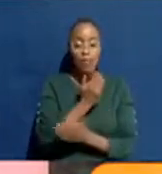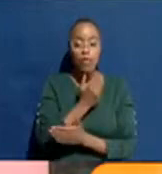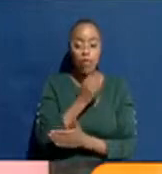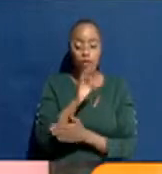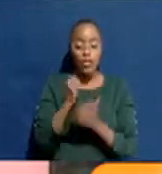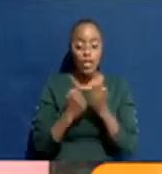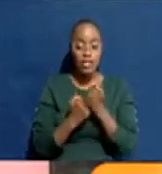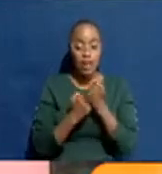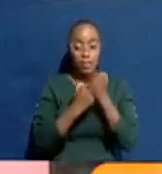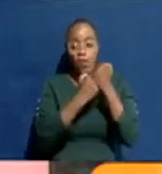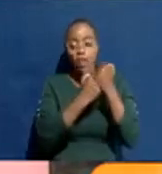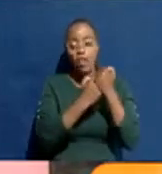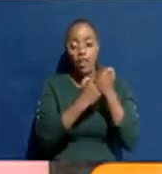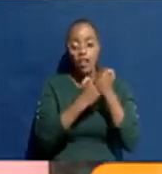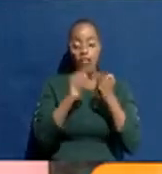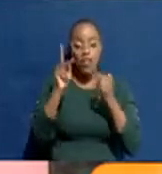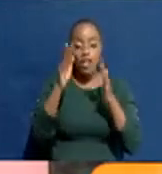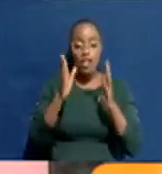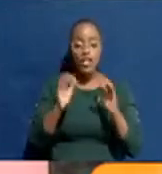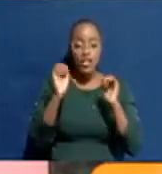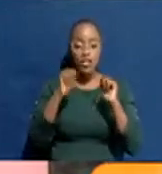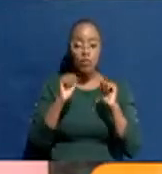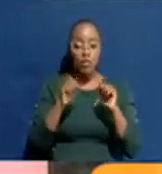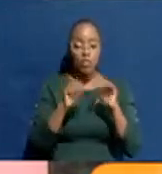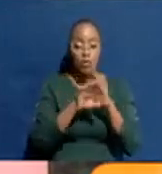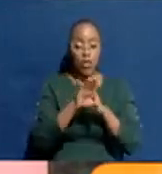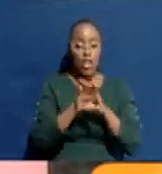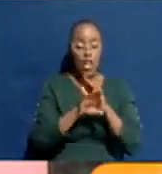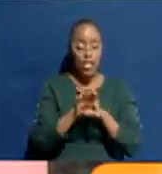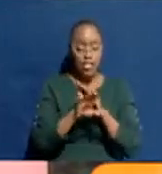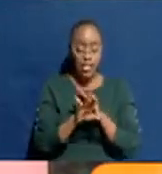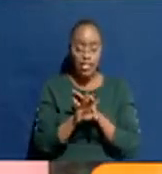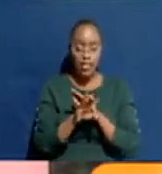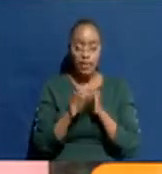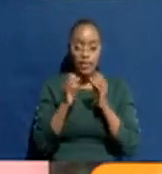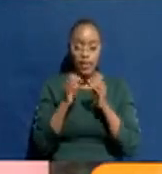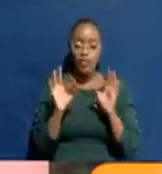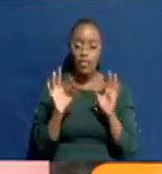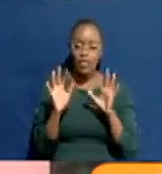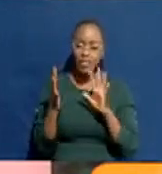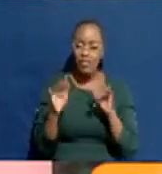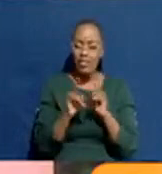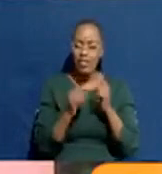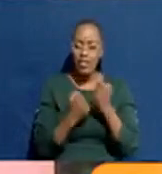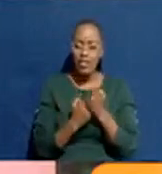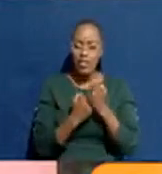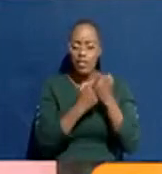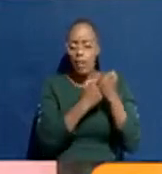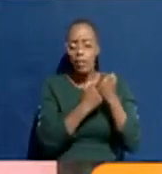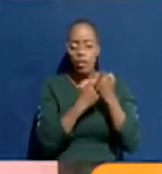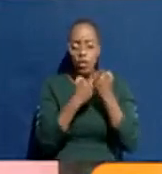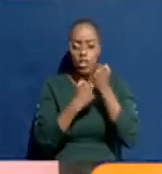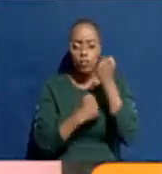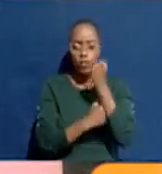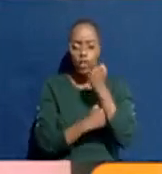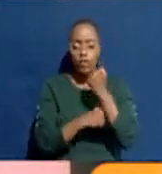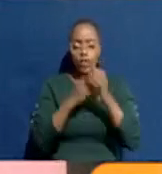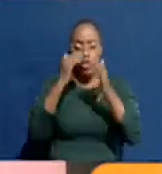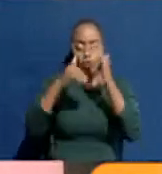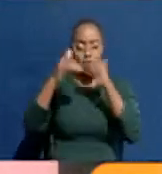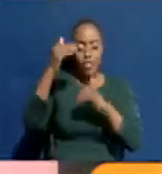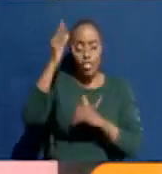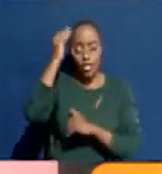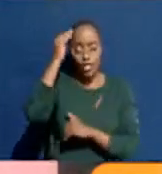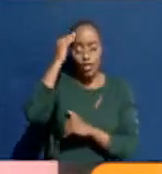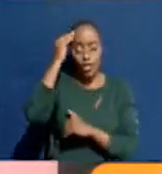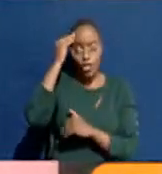the support for Kenyans to be able to access free, well, supported, sponsored tertiary education.